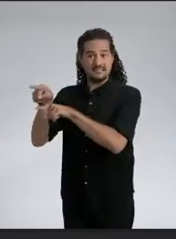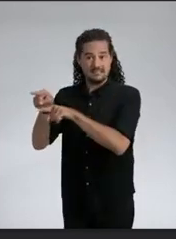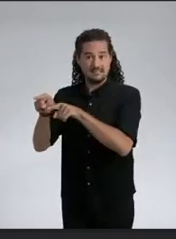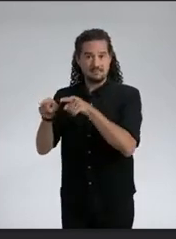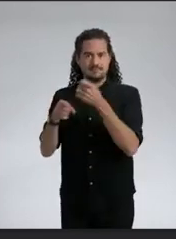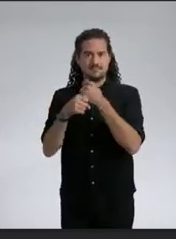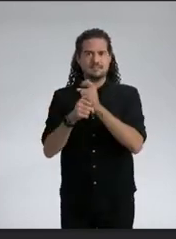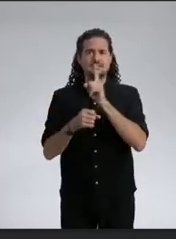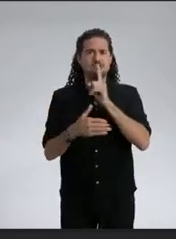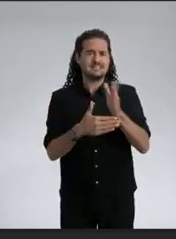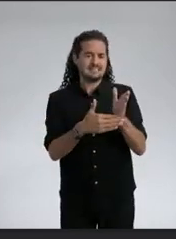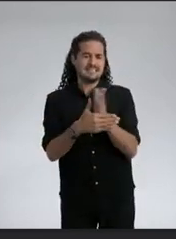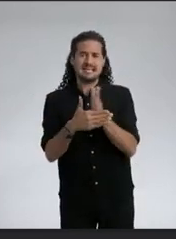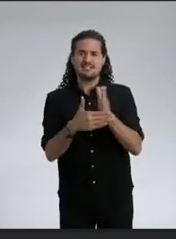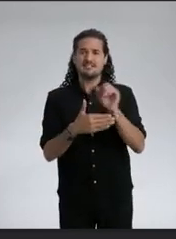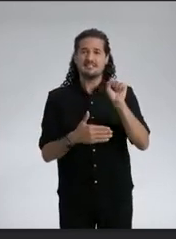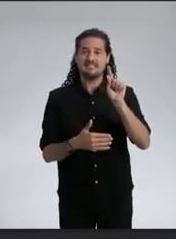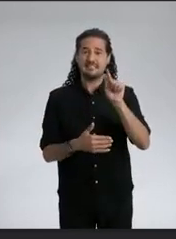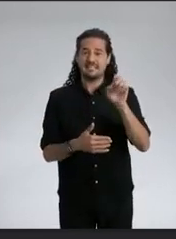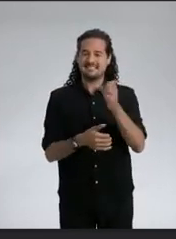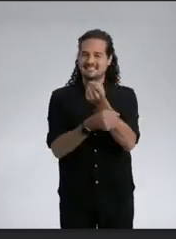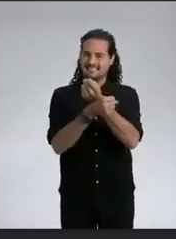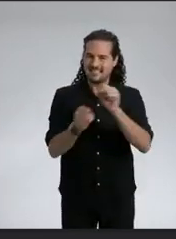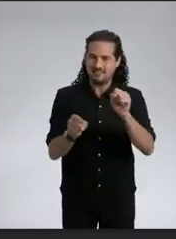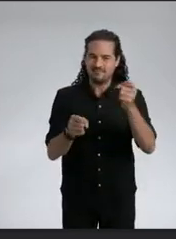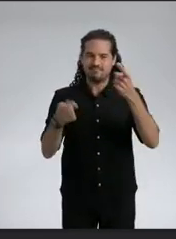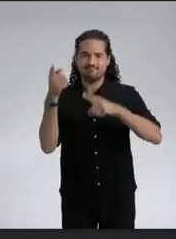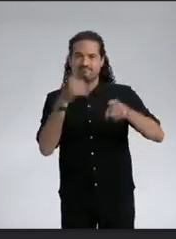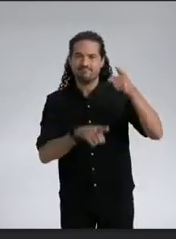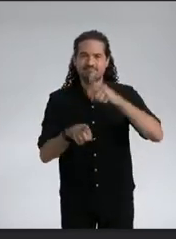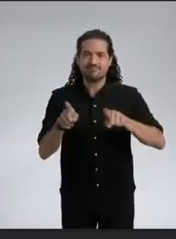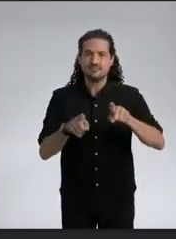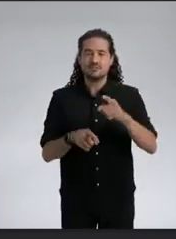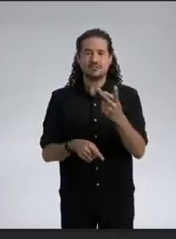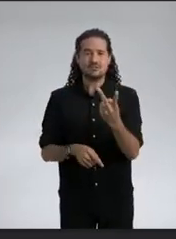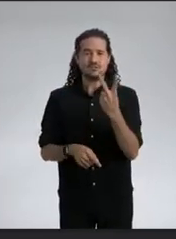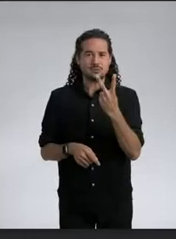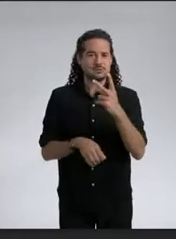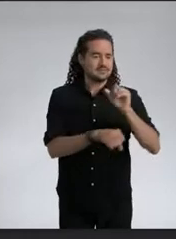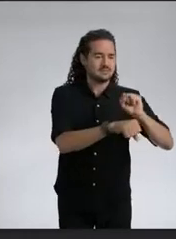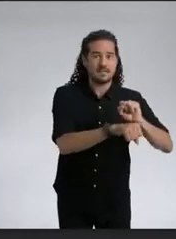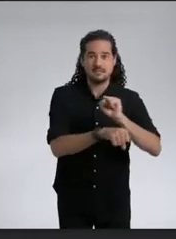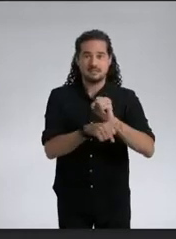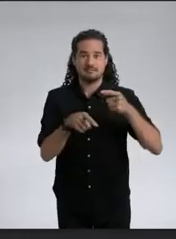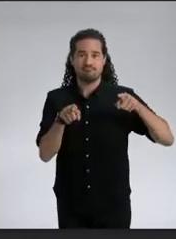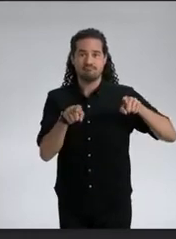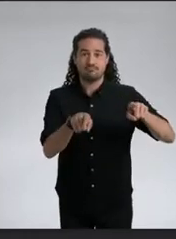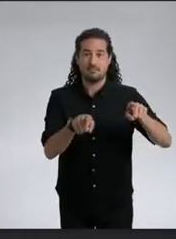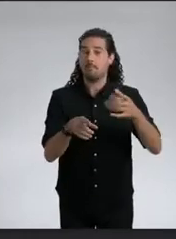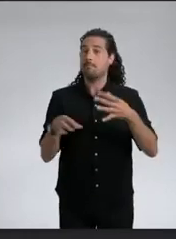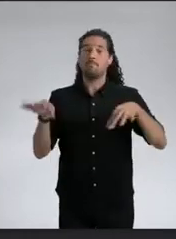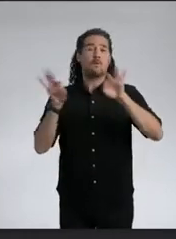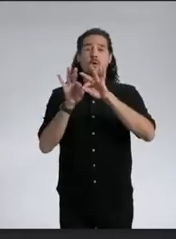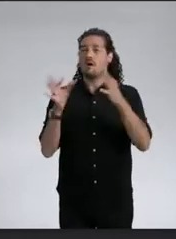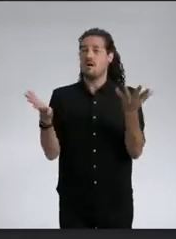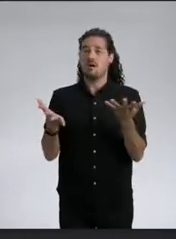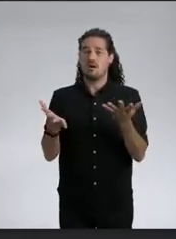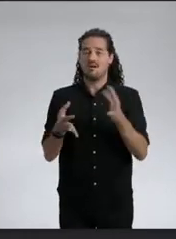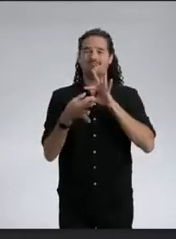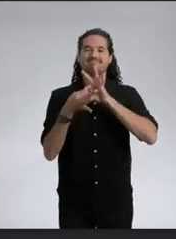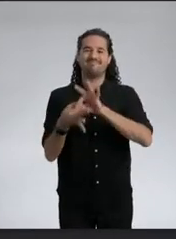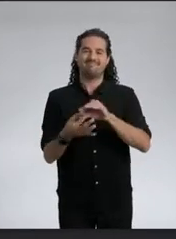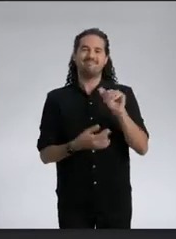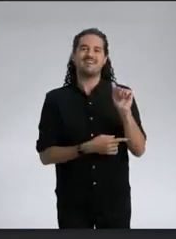safely coordinated between concurrent tasks. A core part of this safe concurrency model is built around